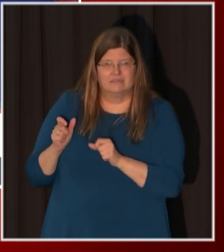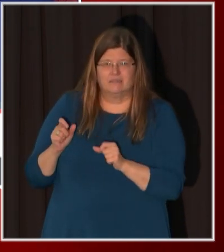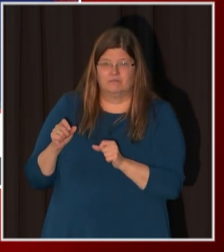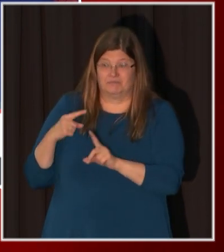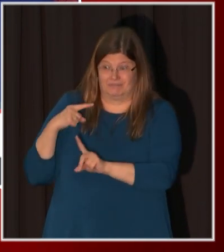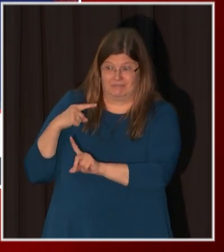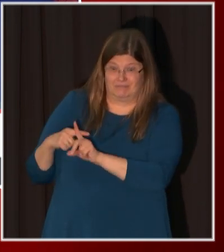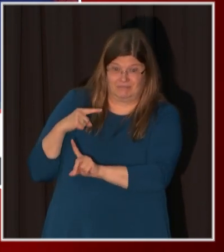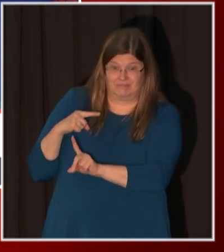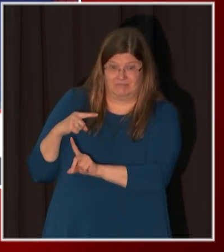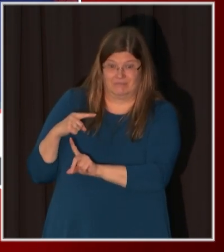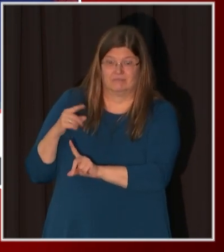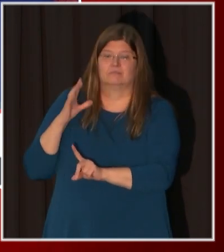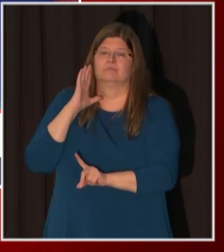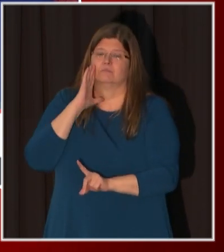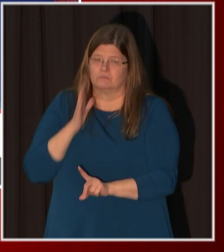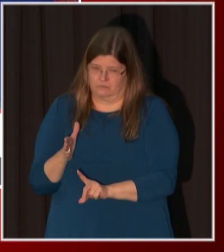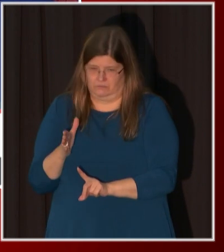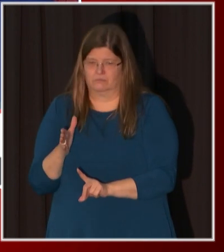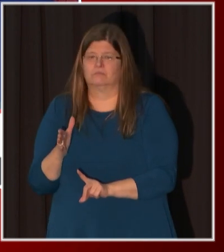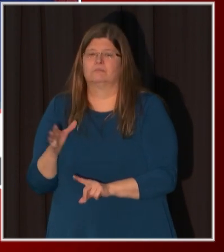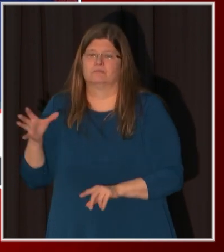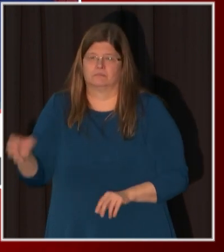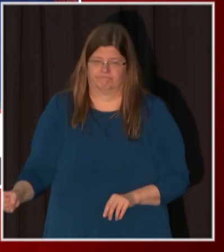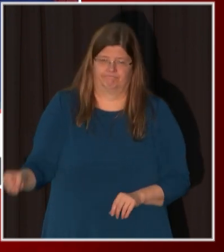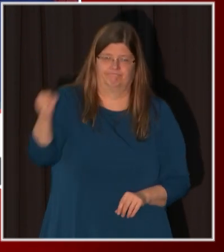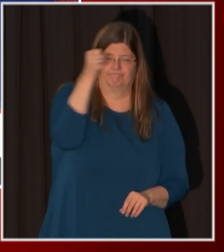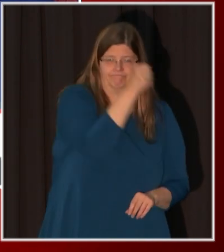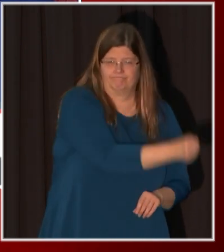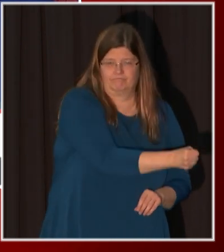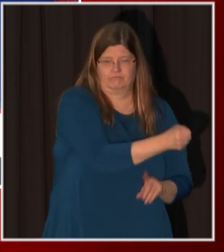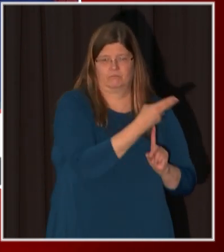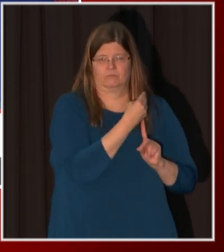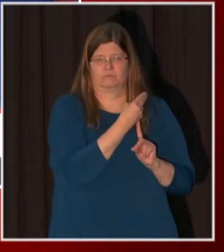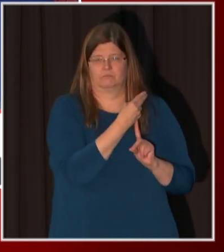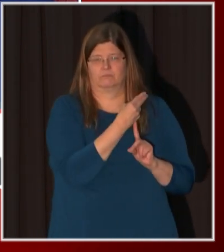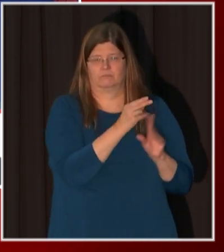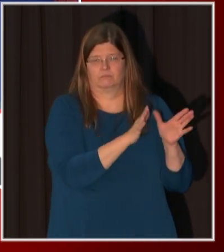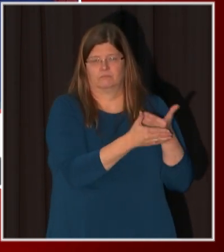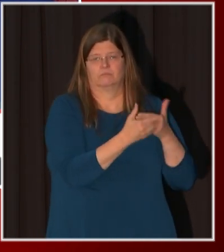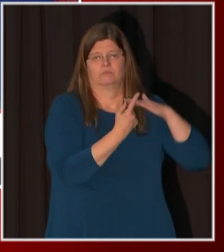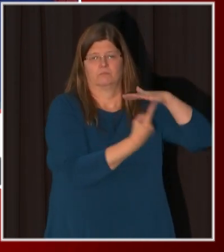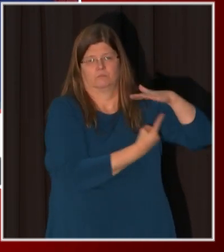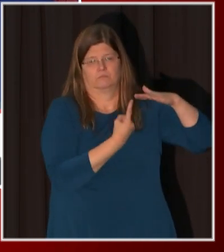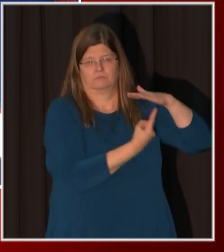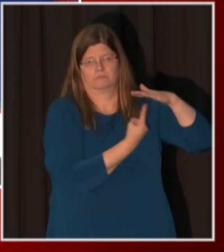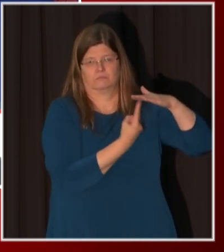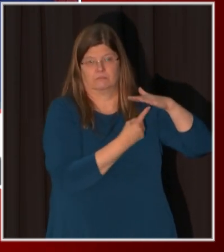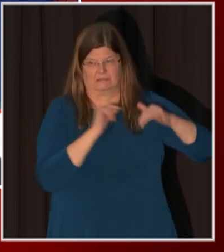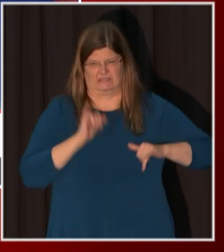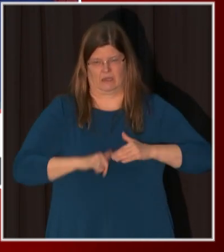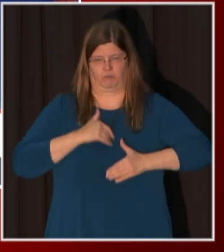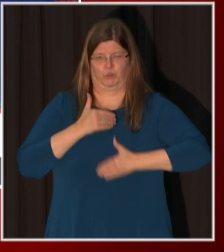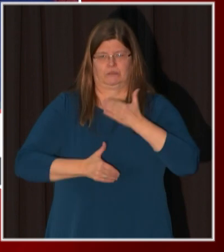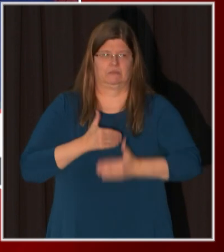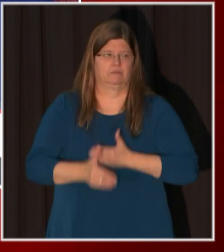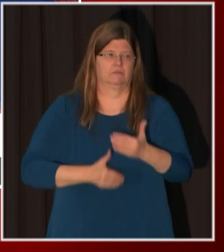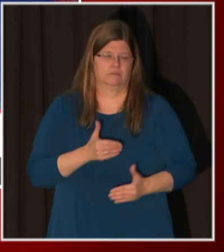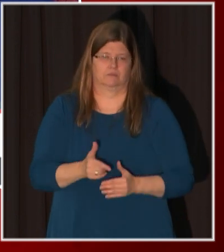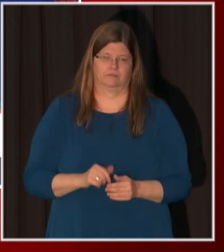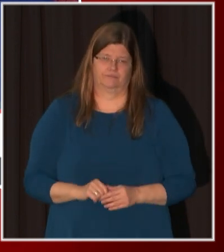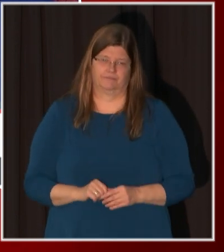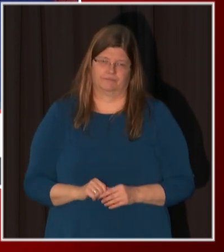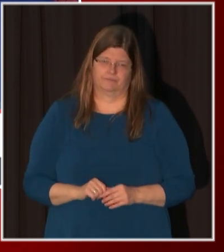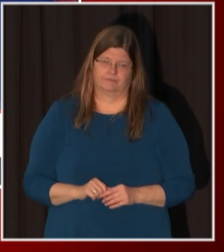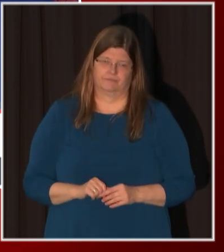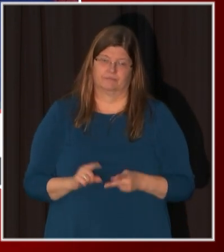providing hotel rooms for them to convalesce in, and that's our process that we're following right now. Okay. Steve from the